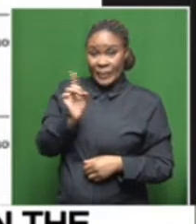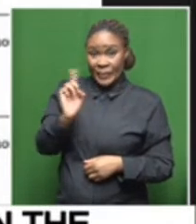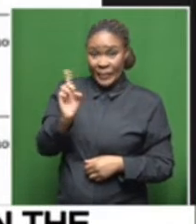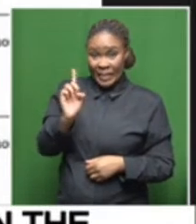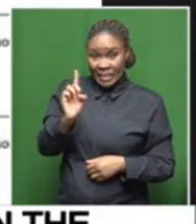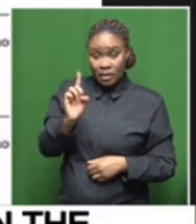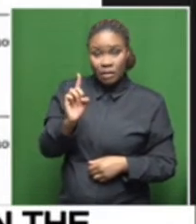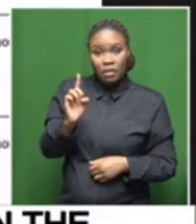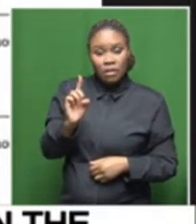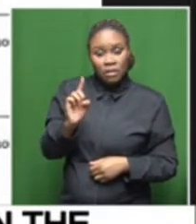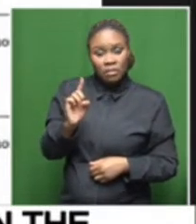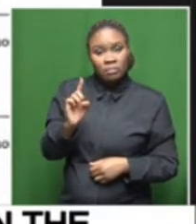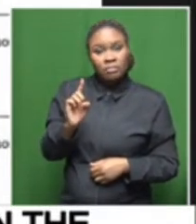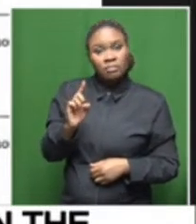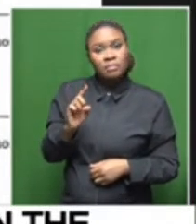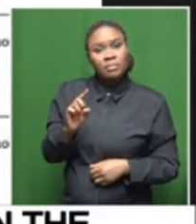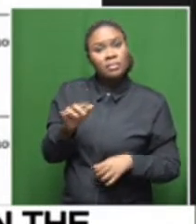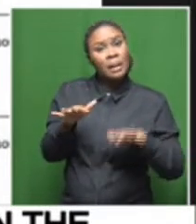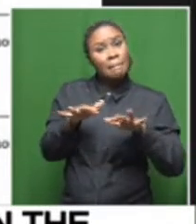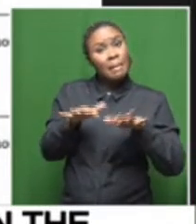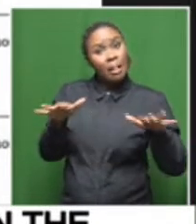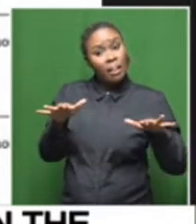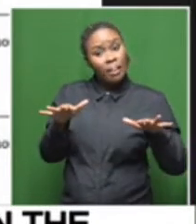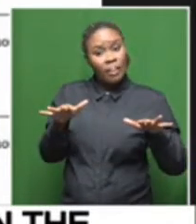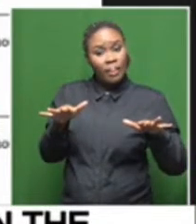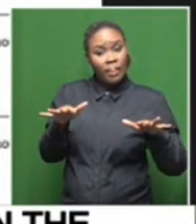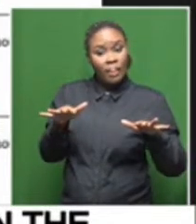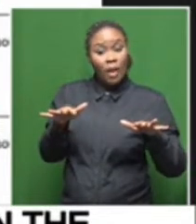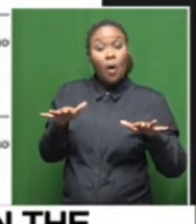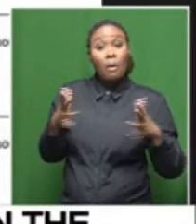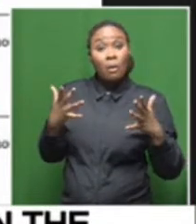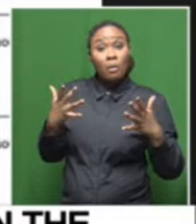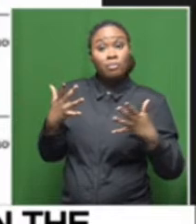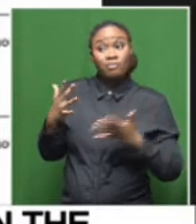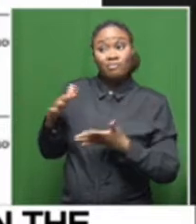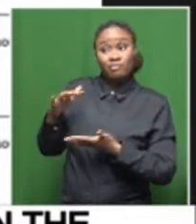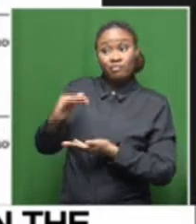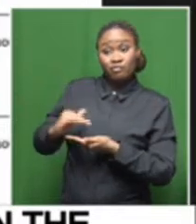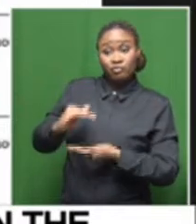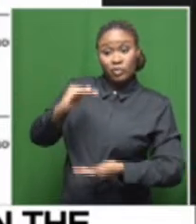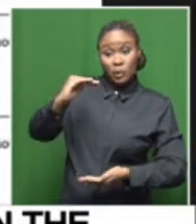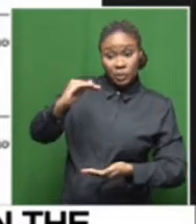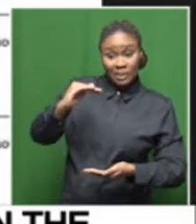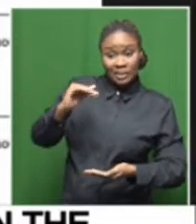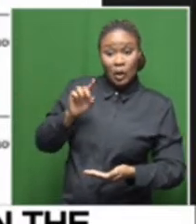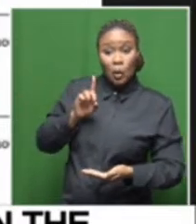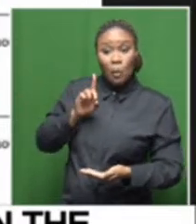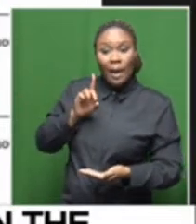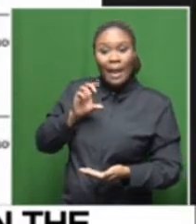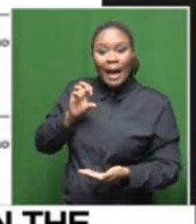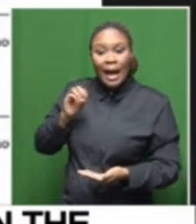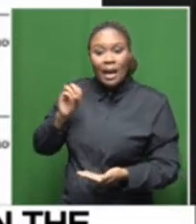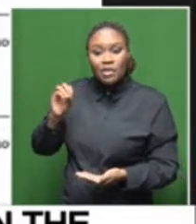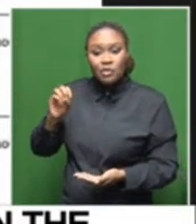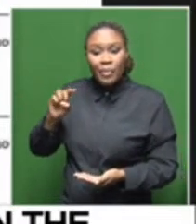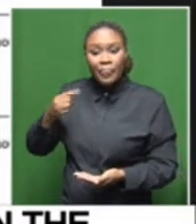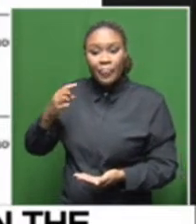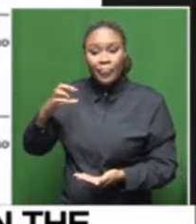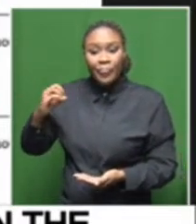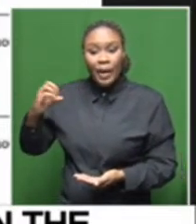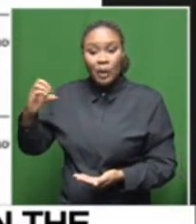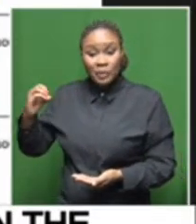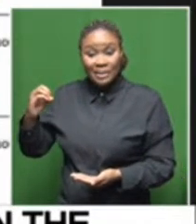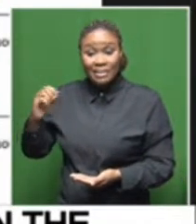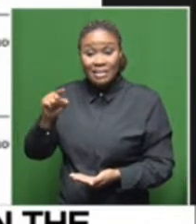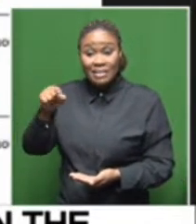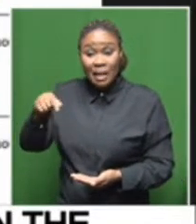that just over 100,000 or so doses, which will expire at the end of